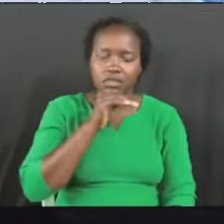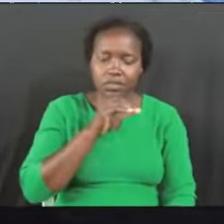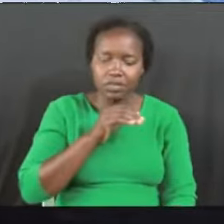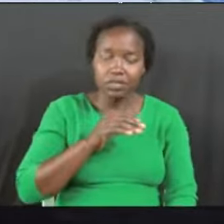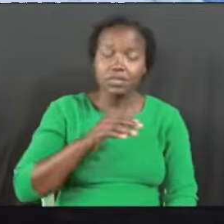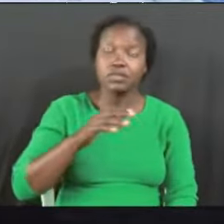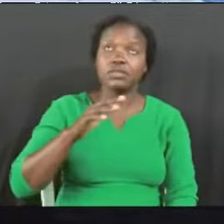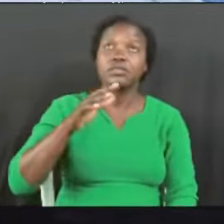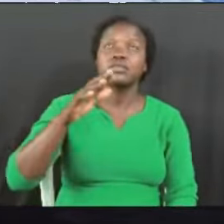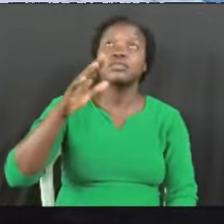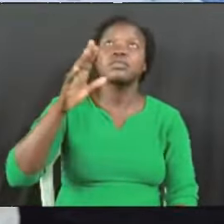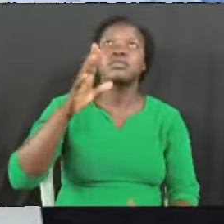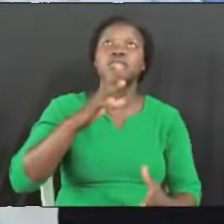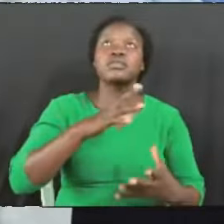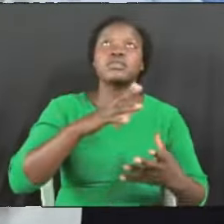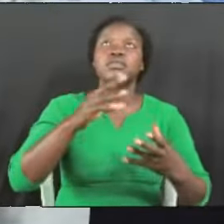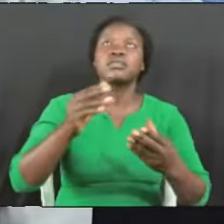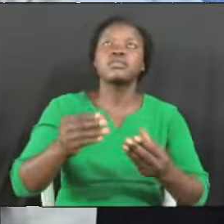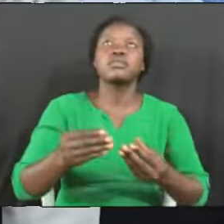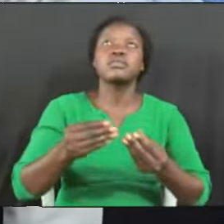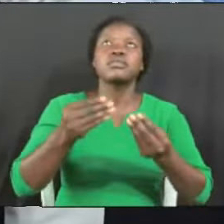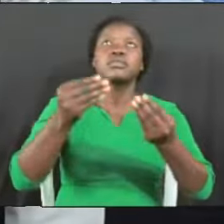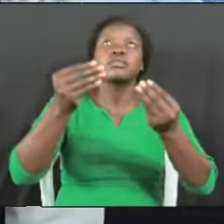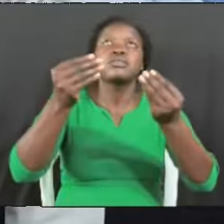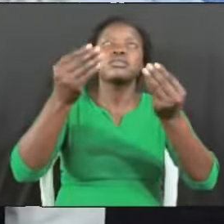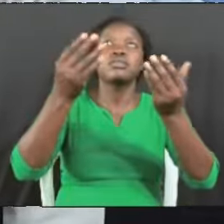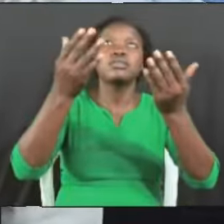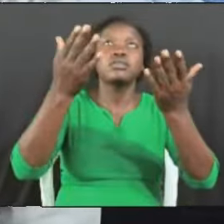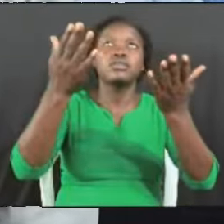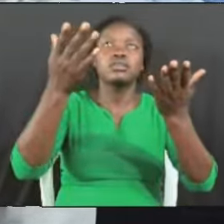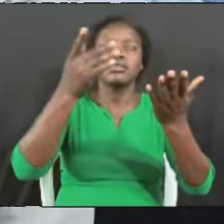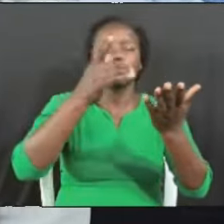And give Him the glory.